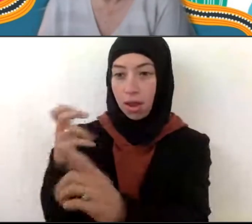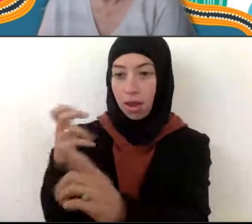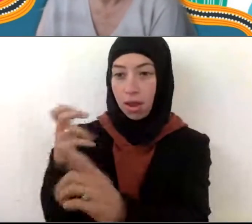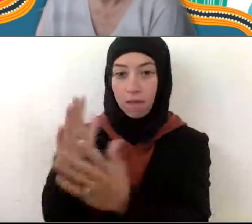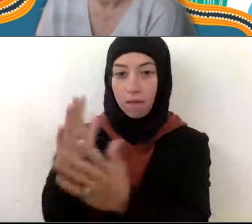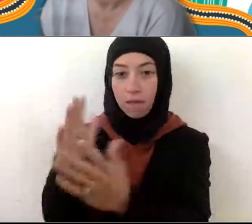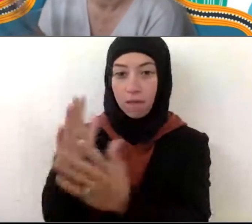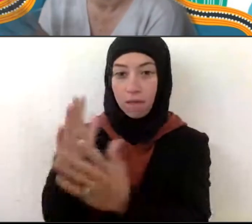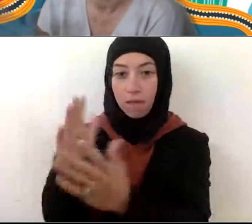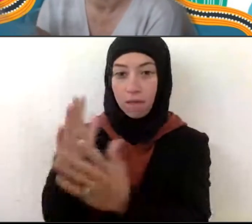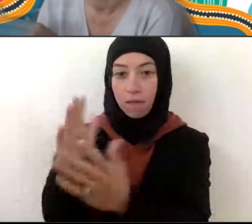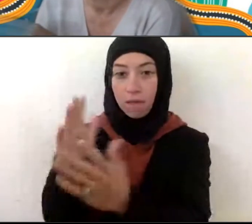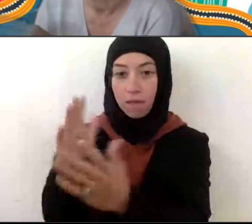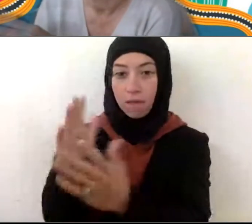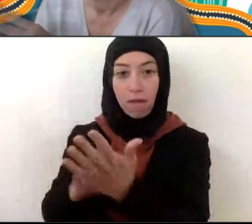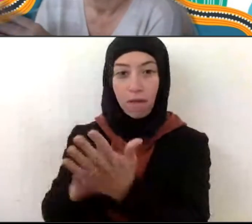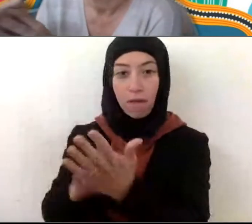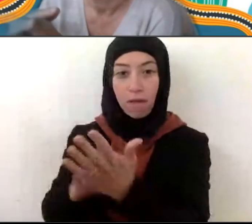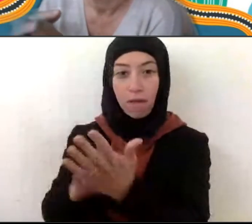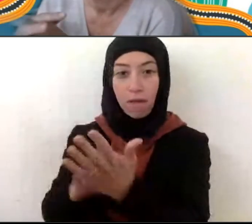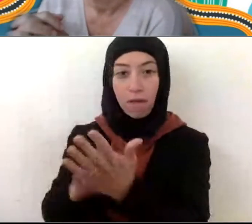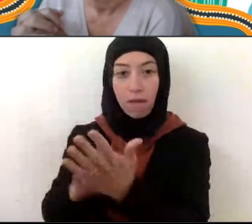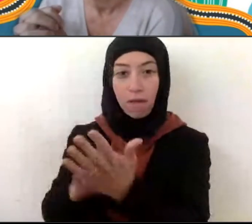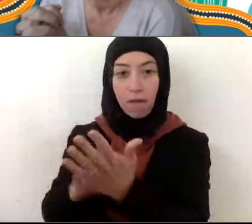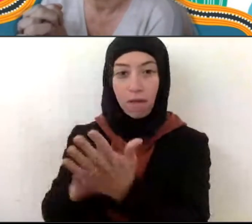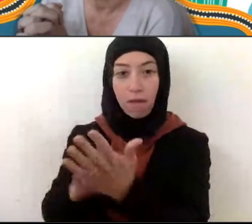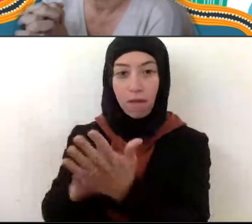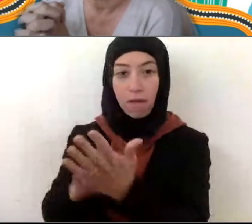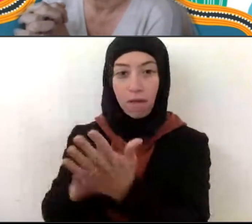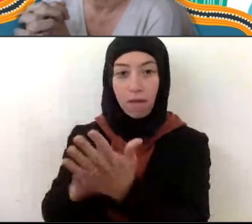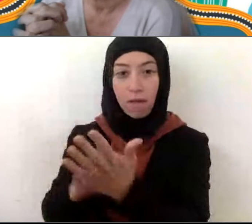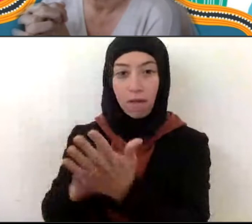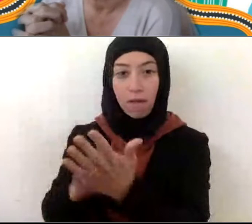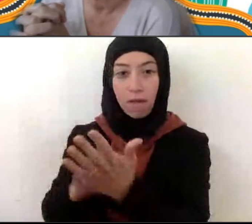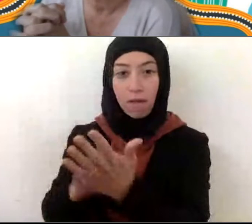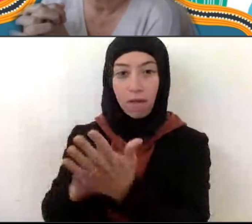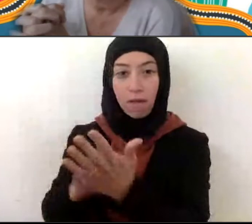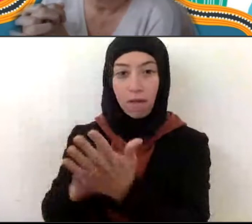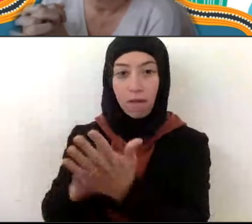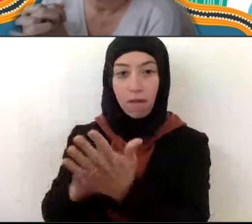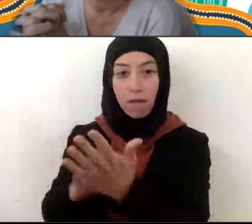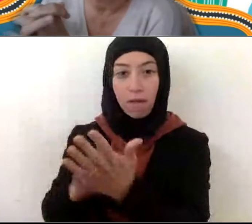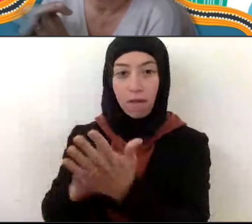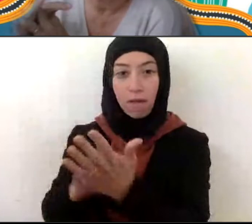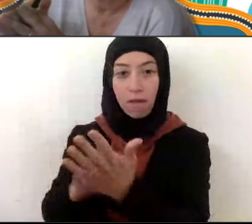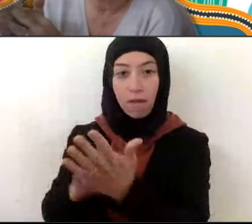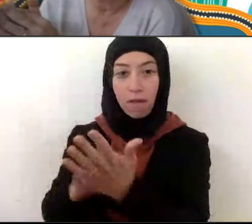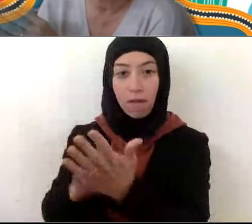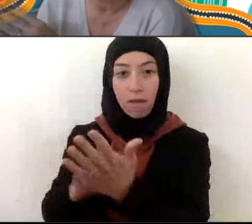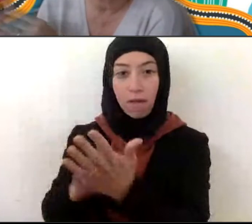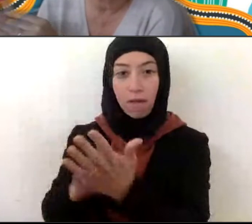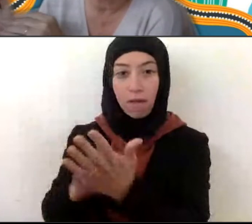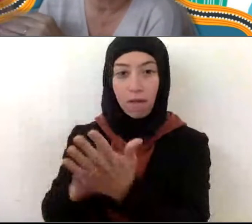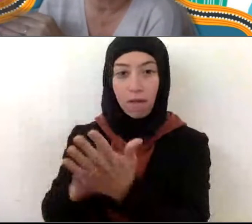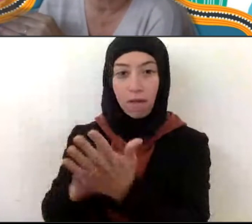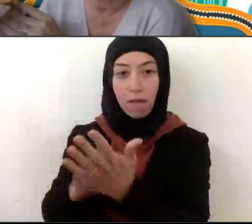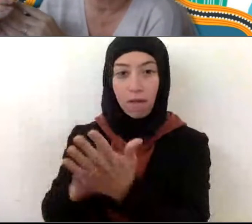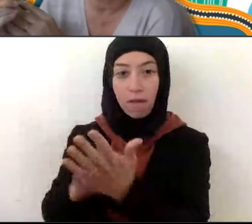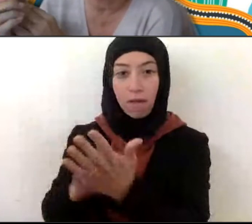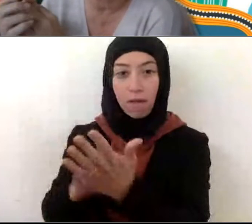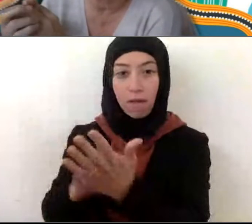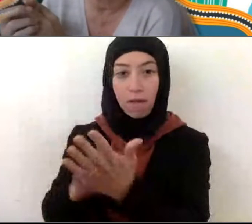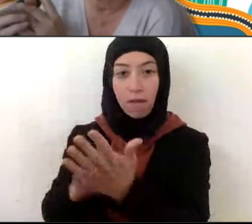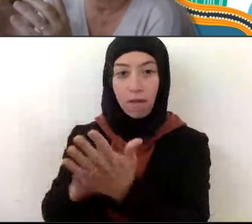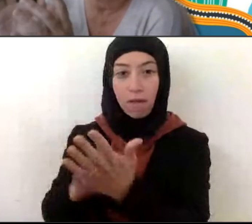and designed and built and running. So would it be worth providing a bit more background on what the